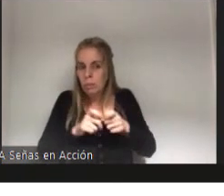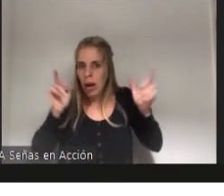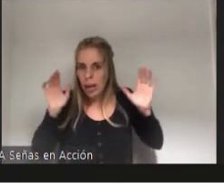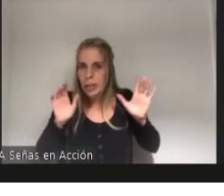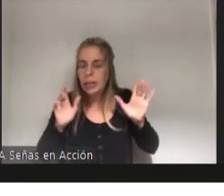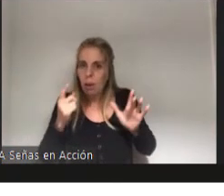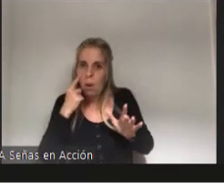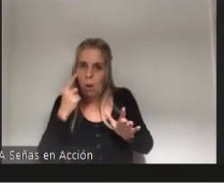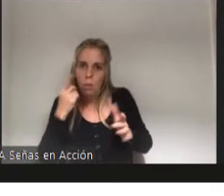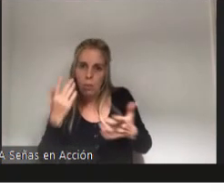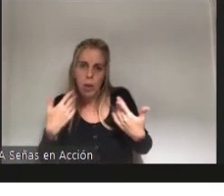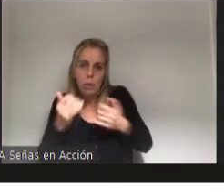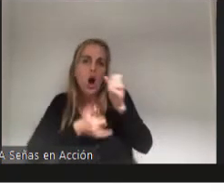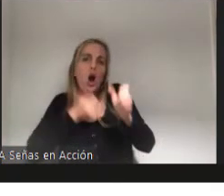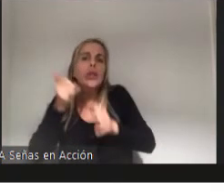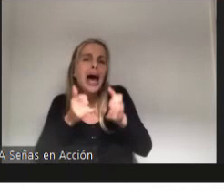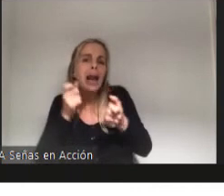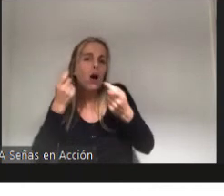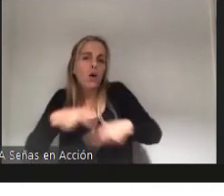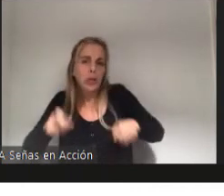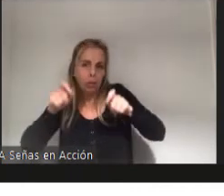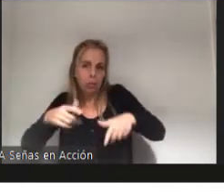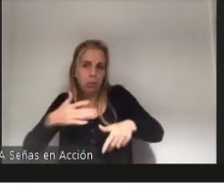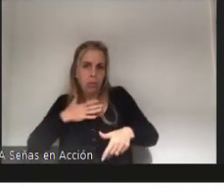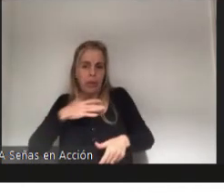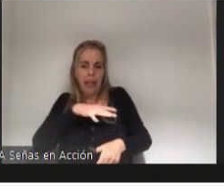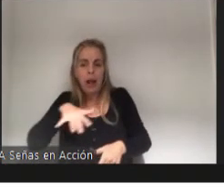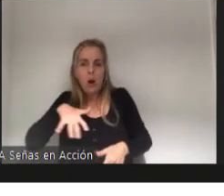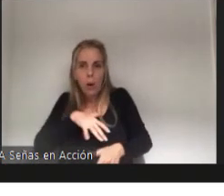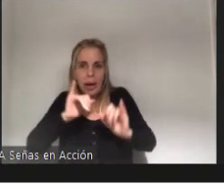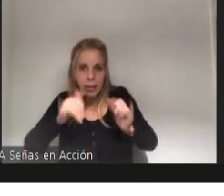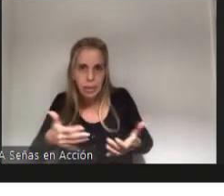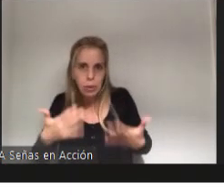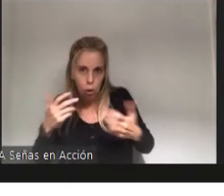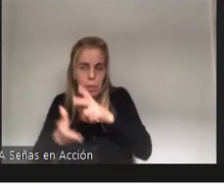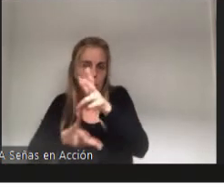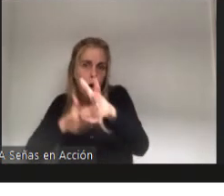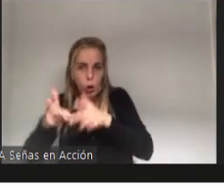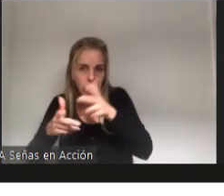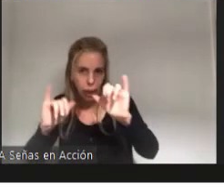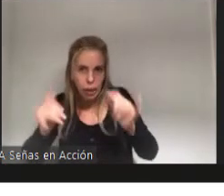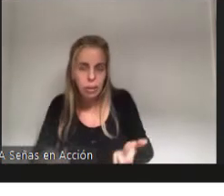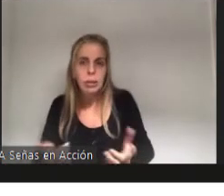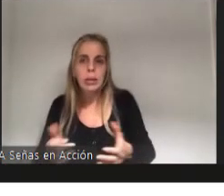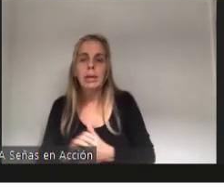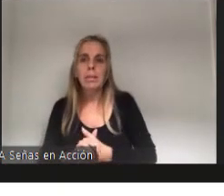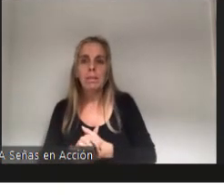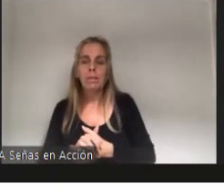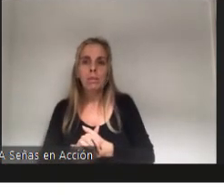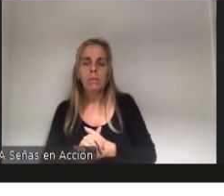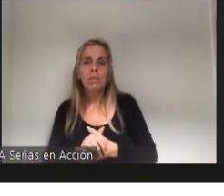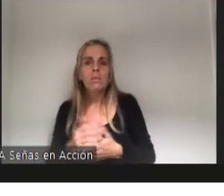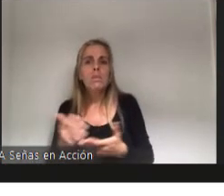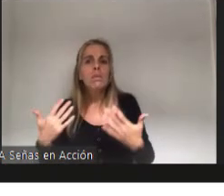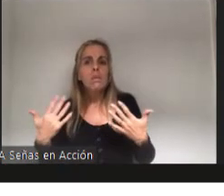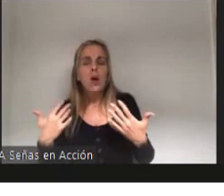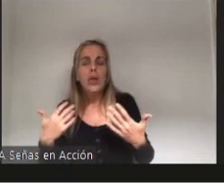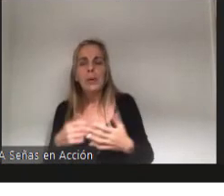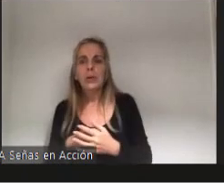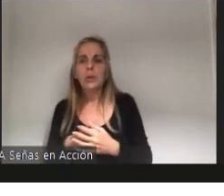report our local health with lots of knowledge. We can establish the